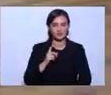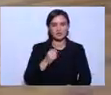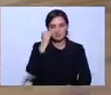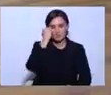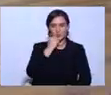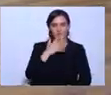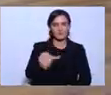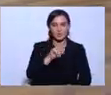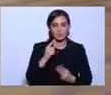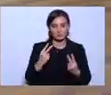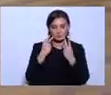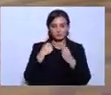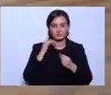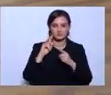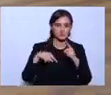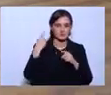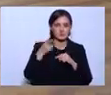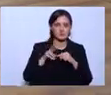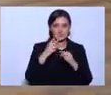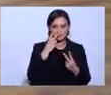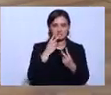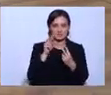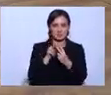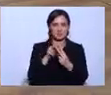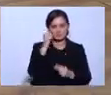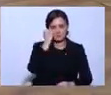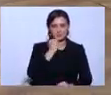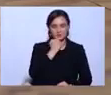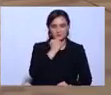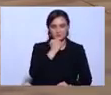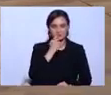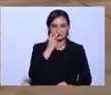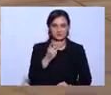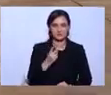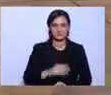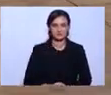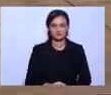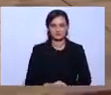We will see you next Friday. Thank you. See you then. Bye.